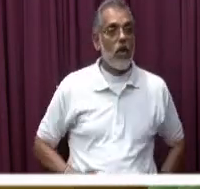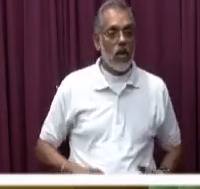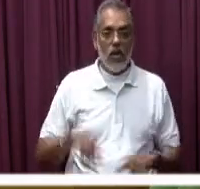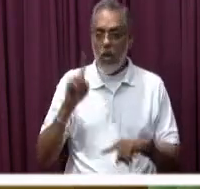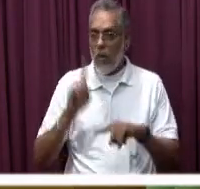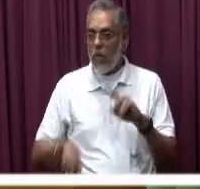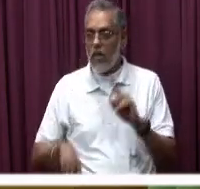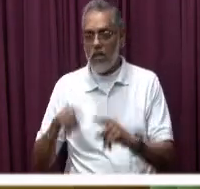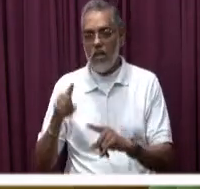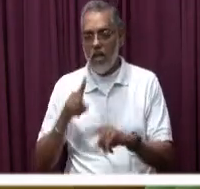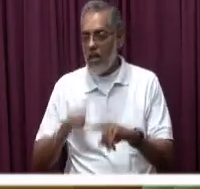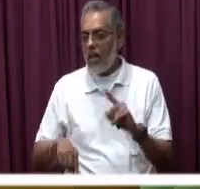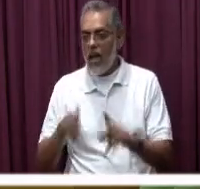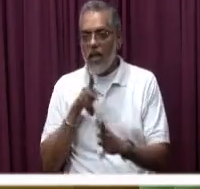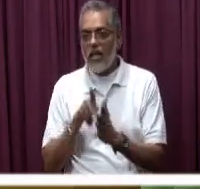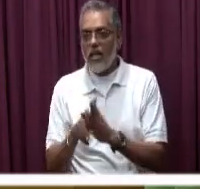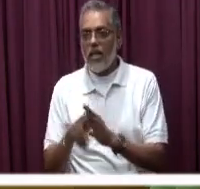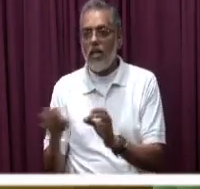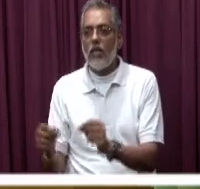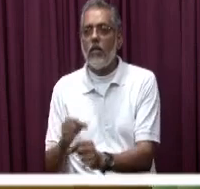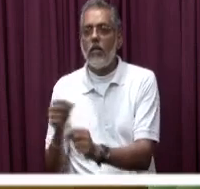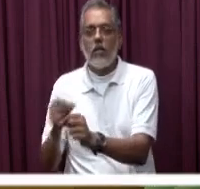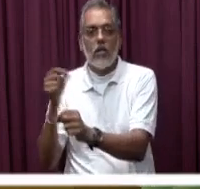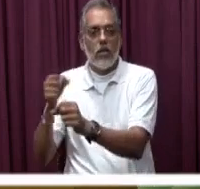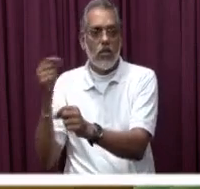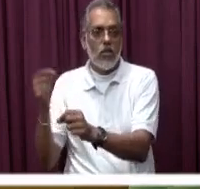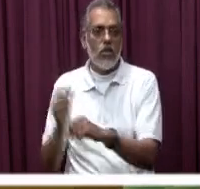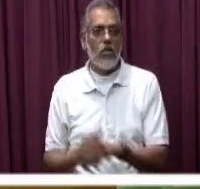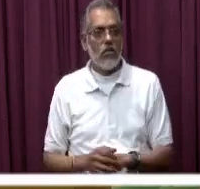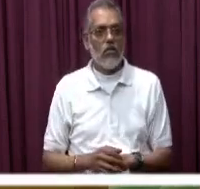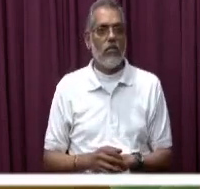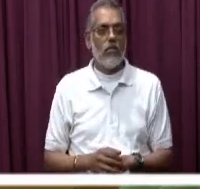rather who can destroy both body and soul in hell.